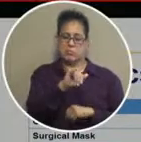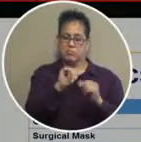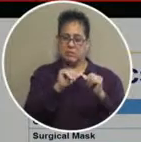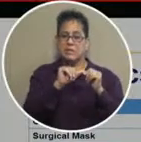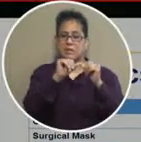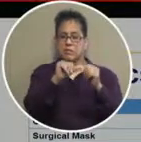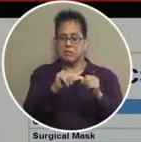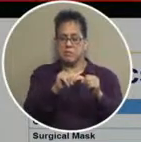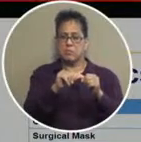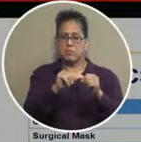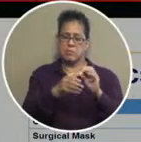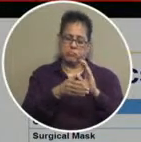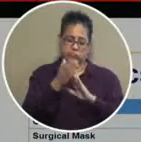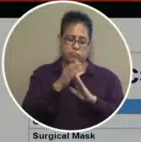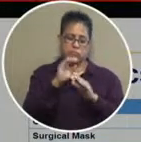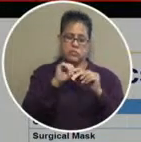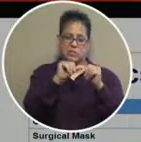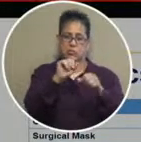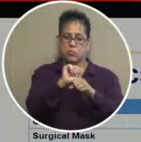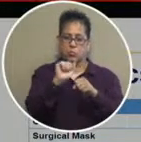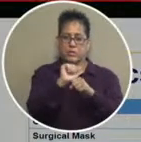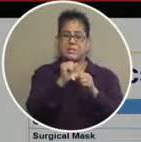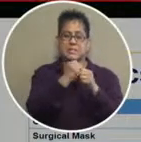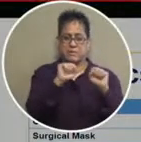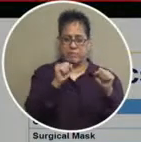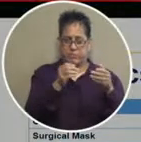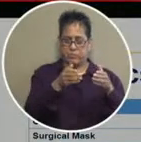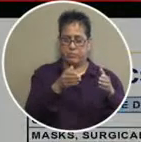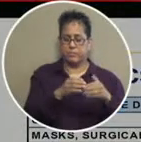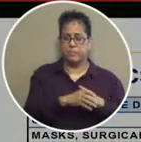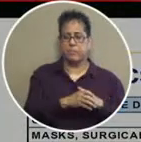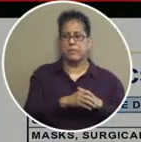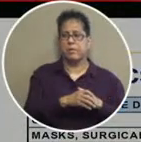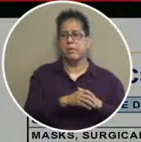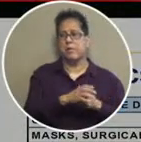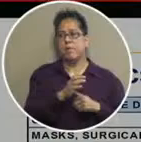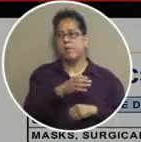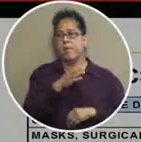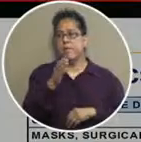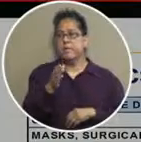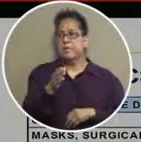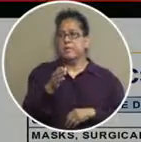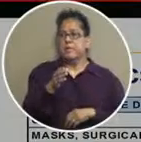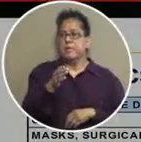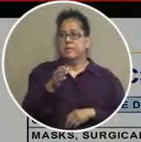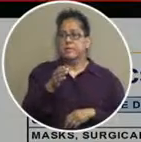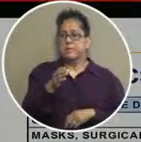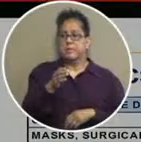continue to operate and do so safely. Next slide, please.